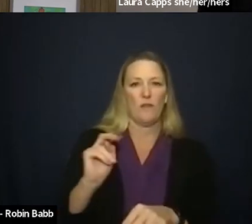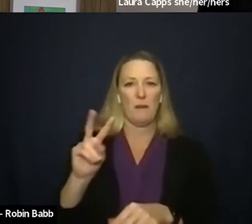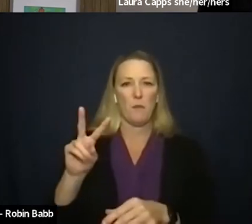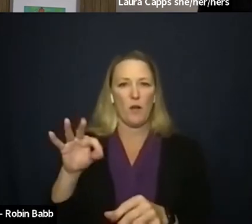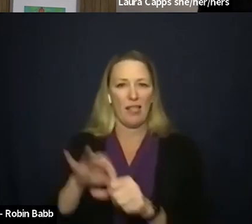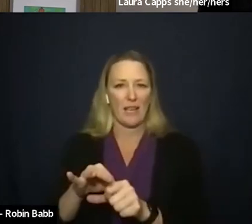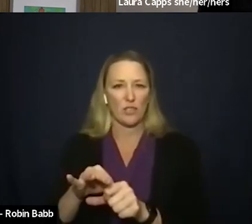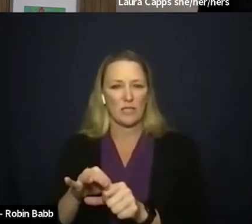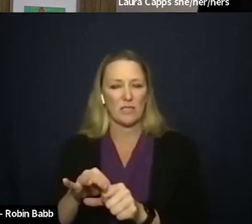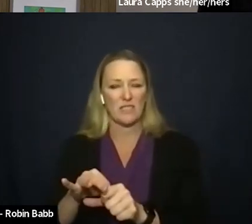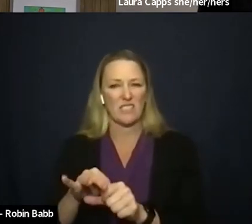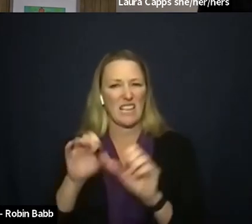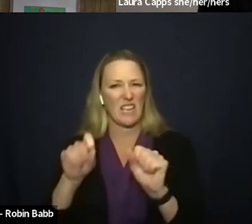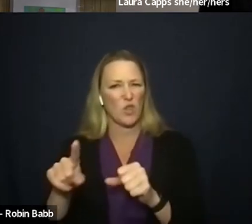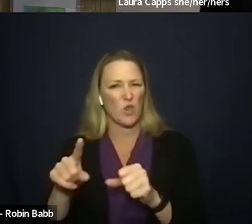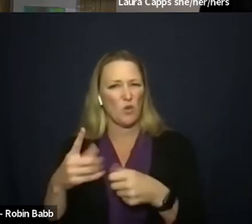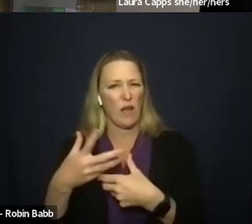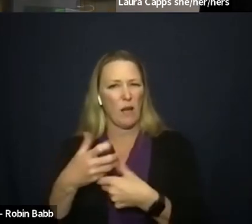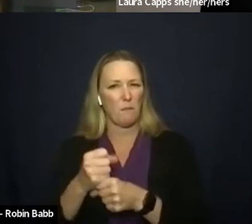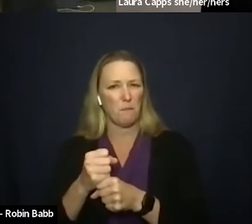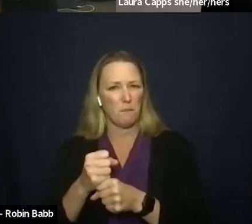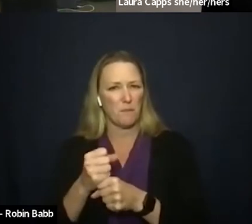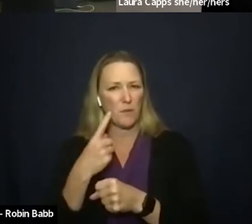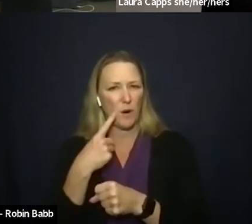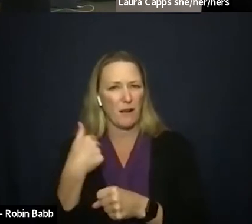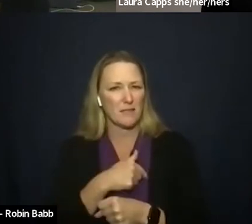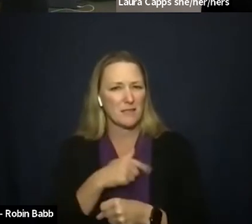summarize that briefly for the public please